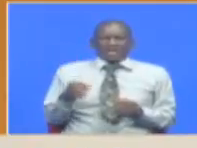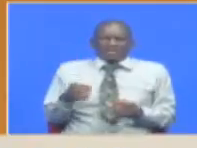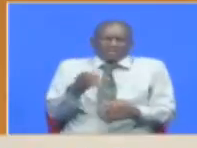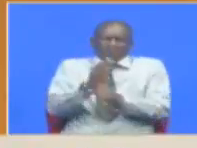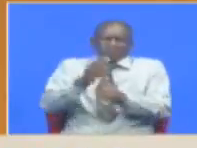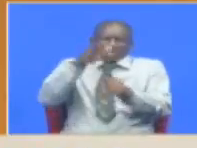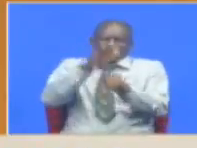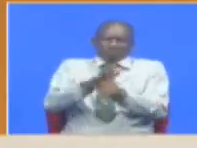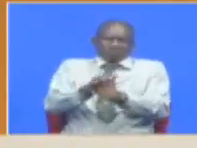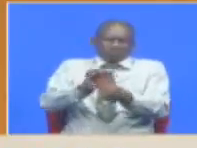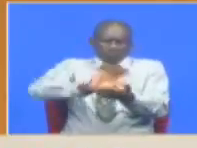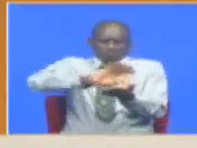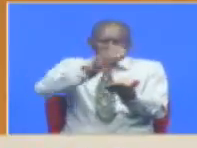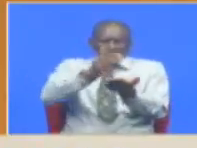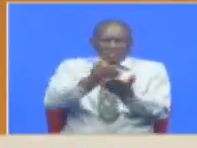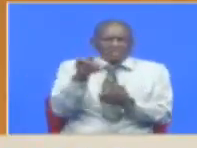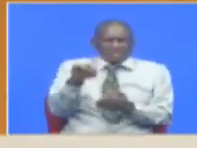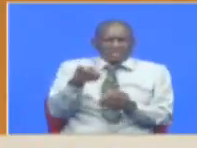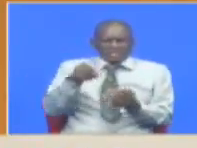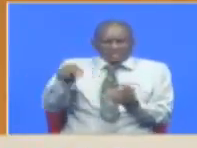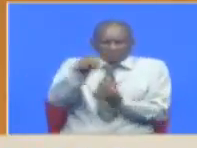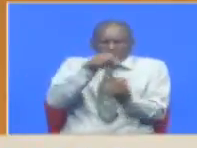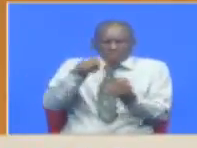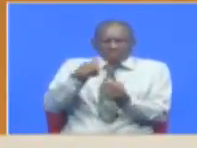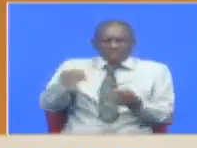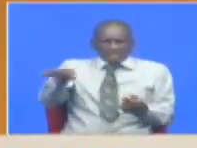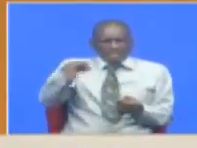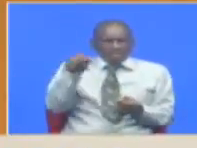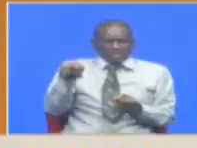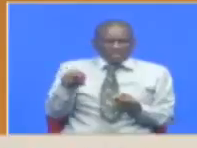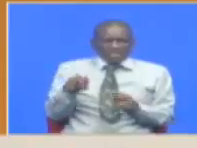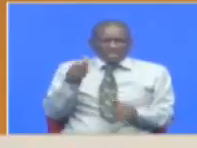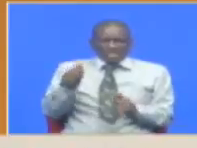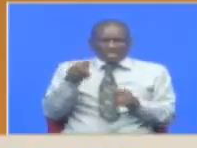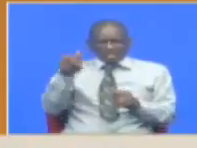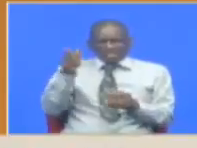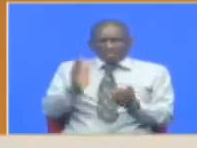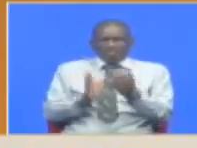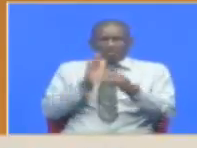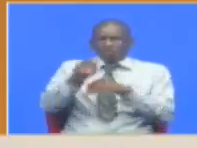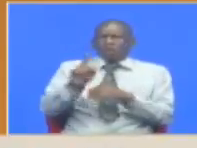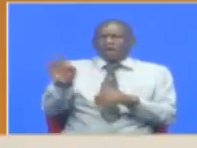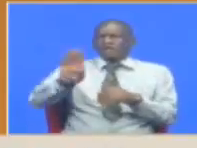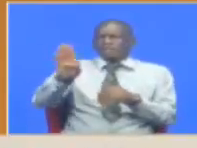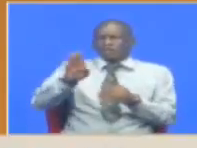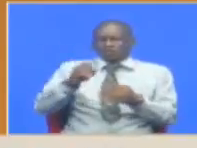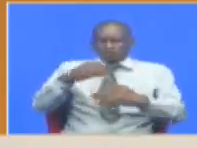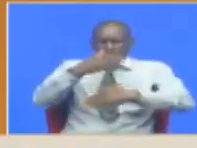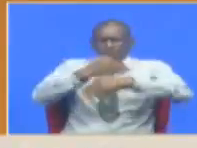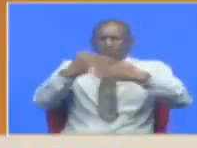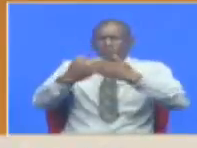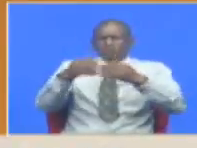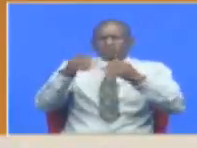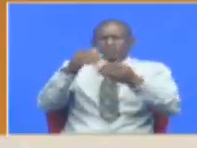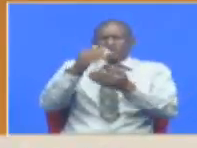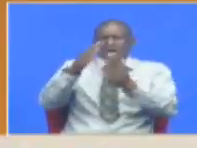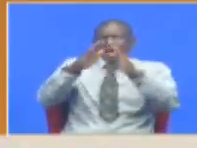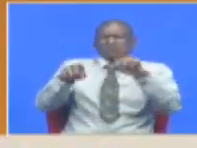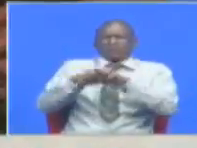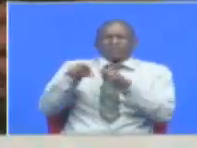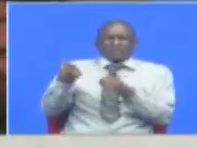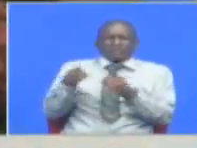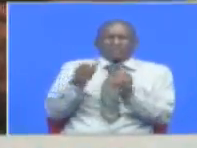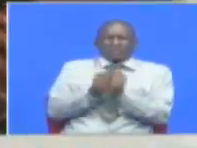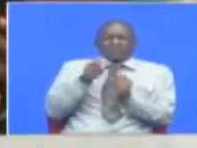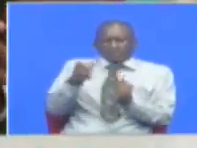intensive. This particular place you are today, this is over $1 billion to build and equip. Now, with that kind of